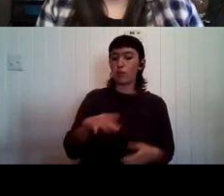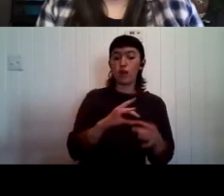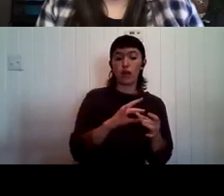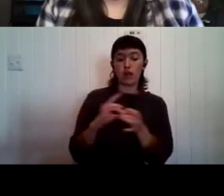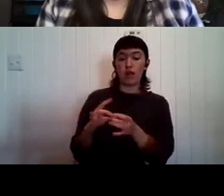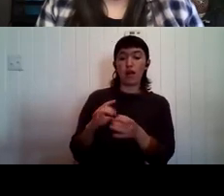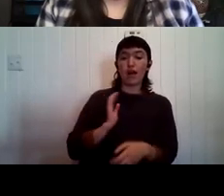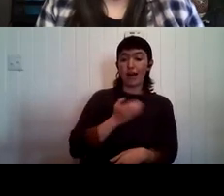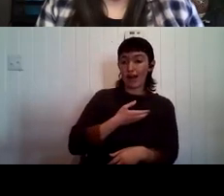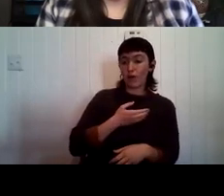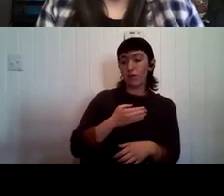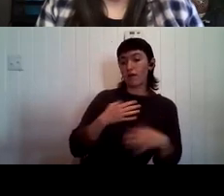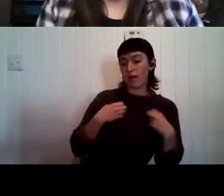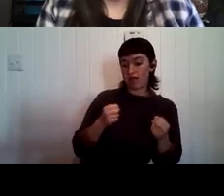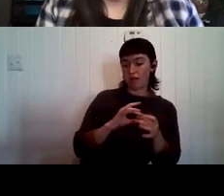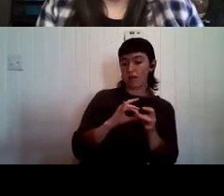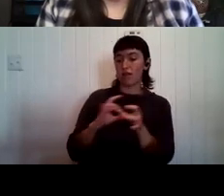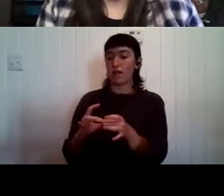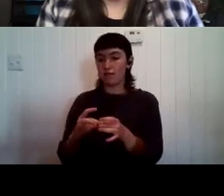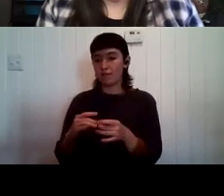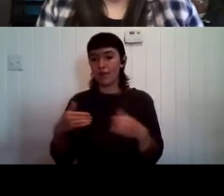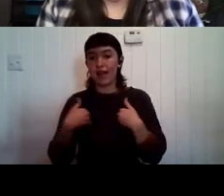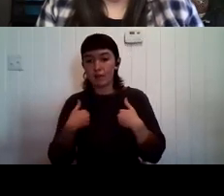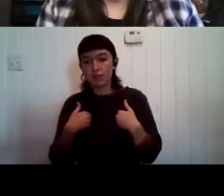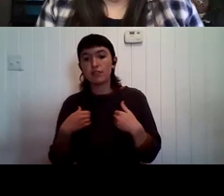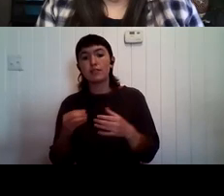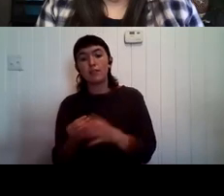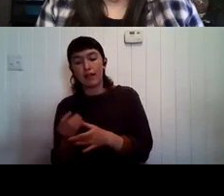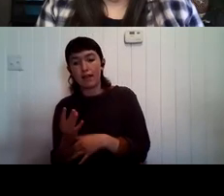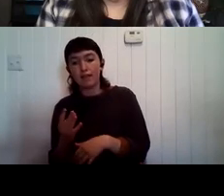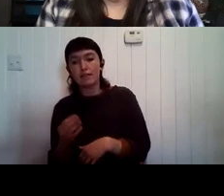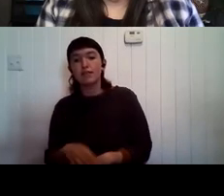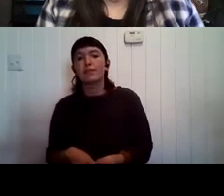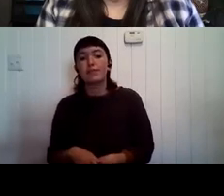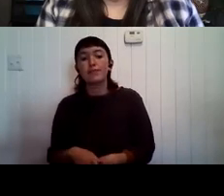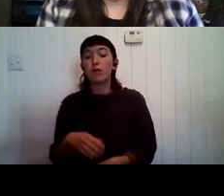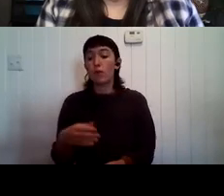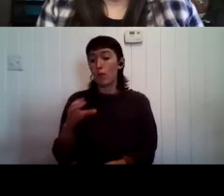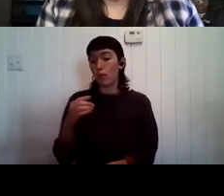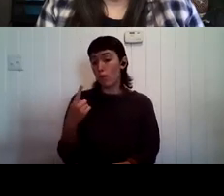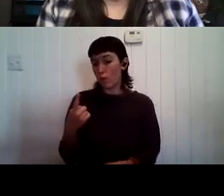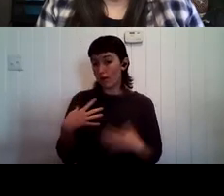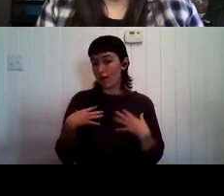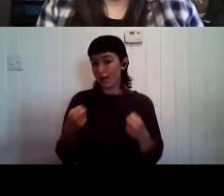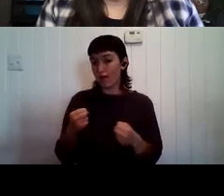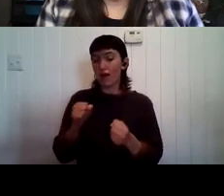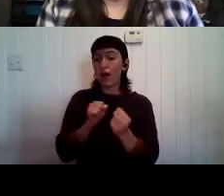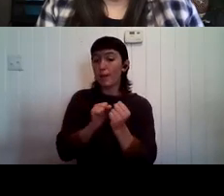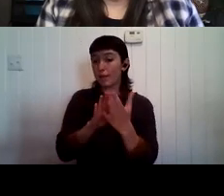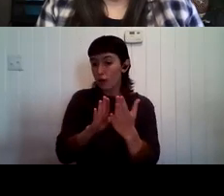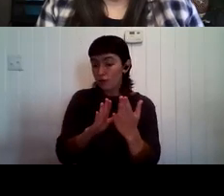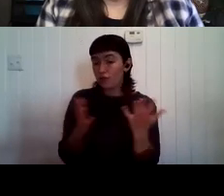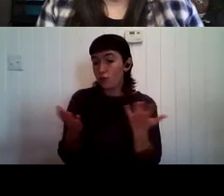animals, and plants. But the One Health approach is teamwork. It's teamwork between people of